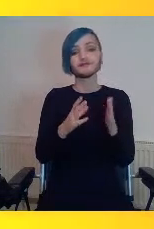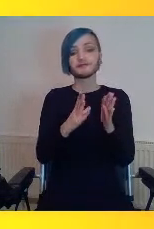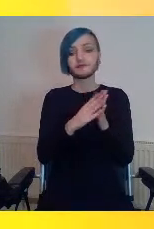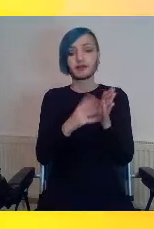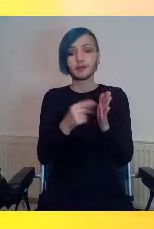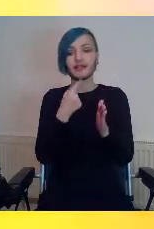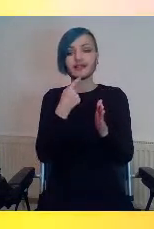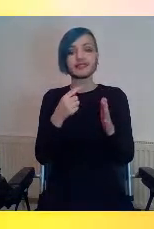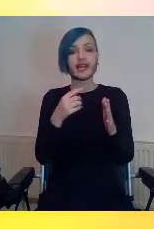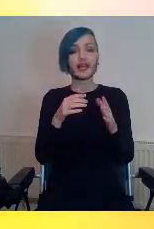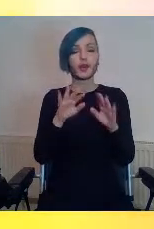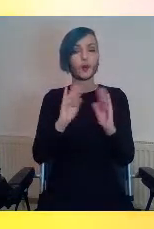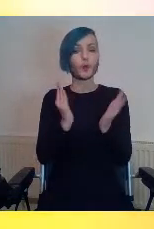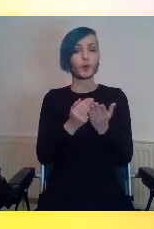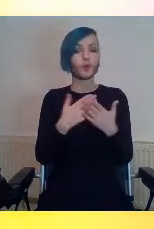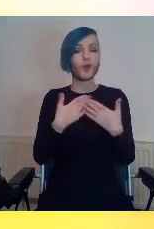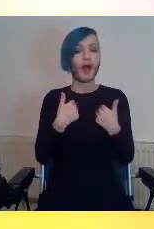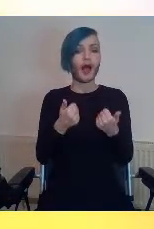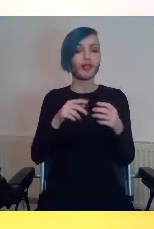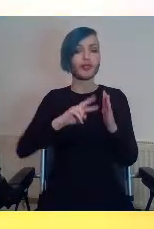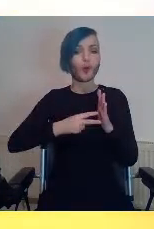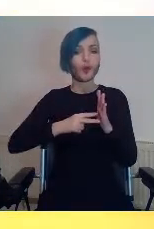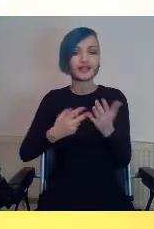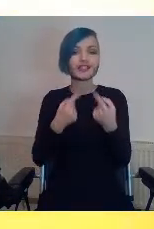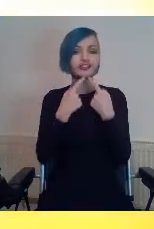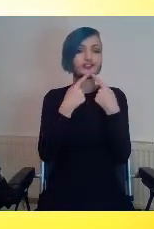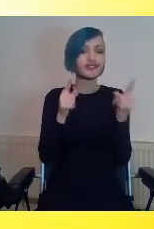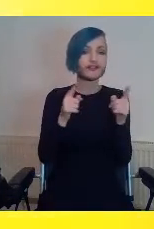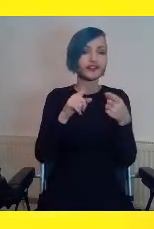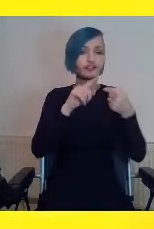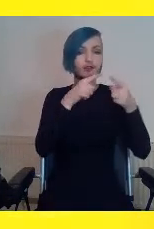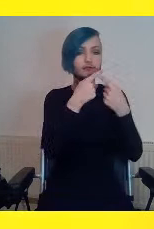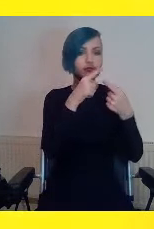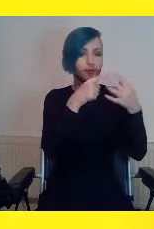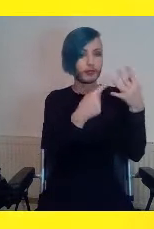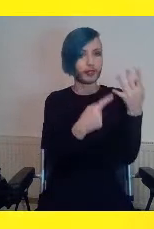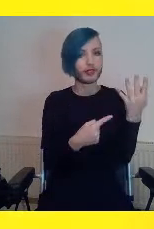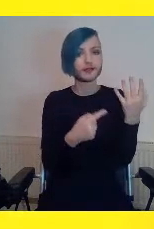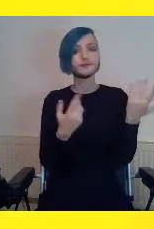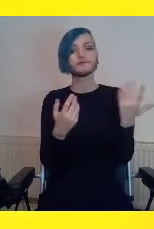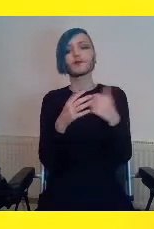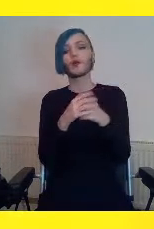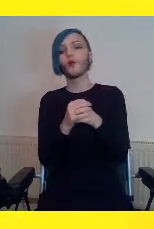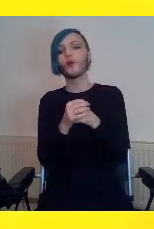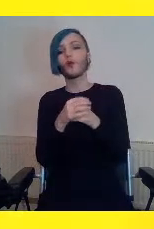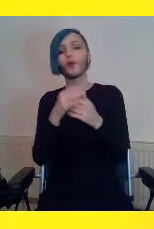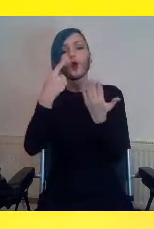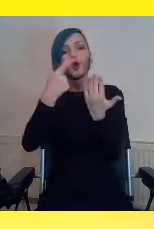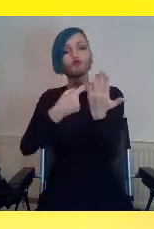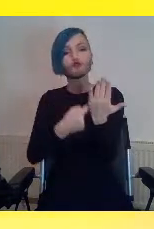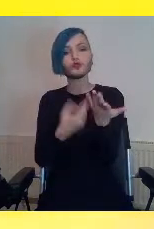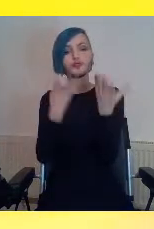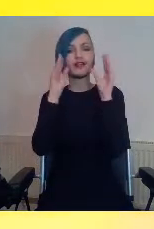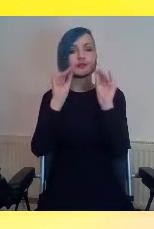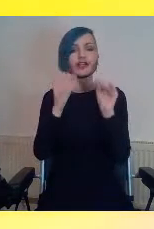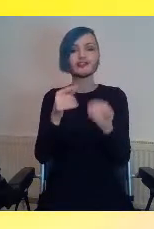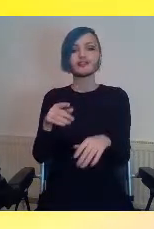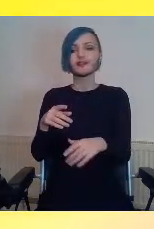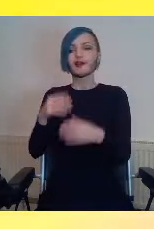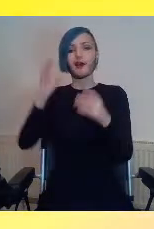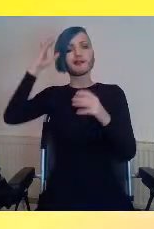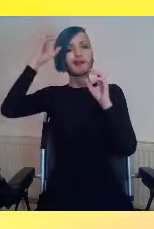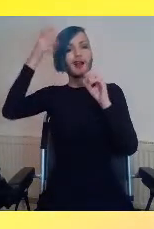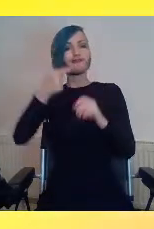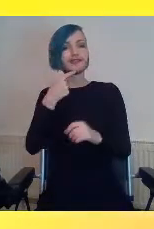WHO definitions or WHO rules of education are false, and this is